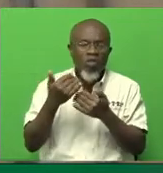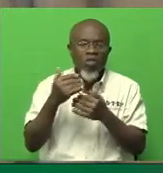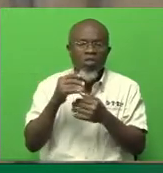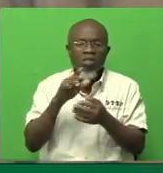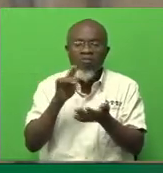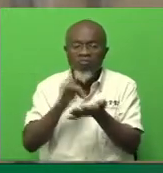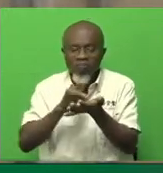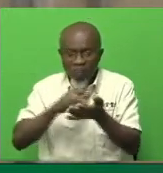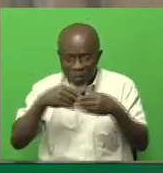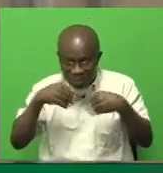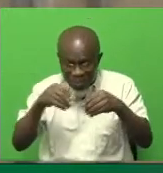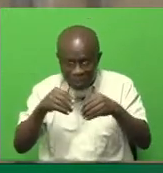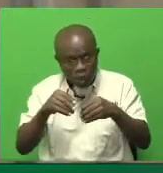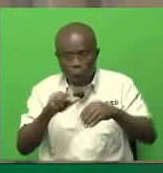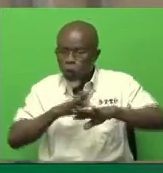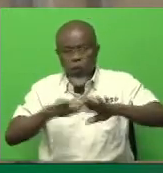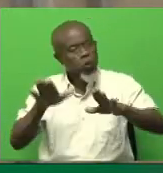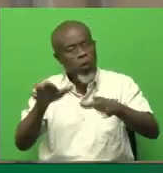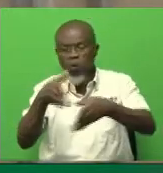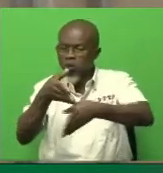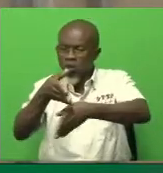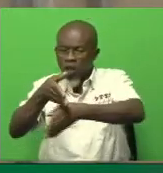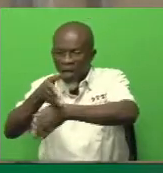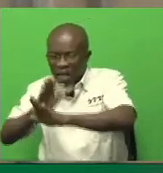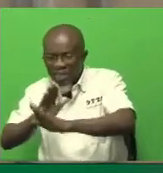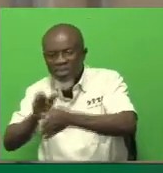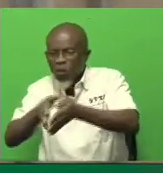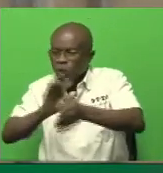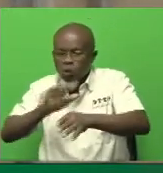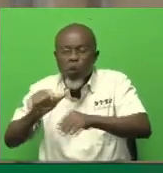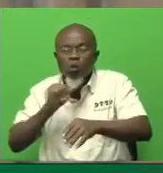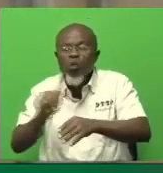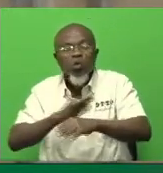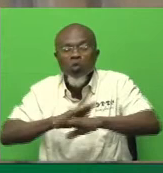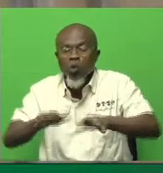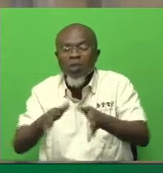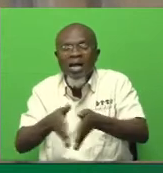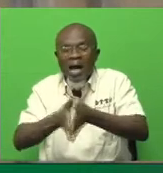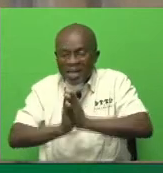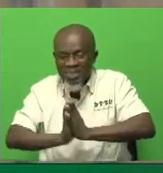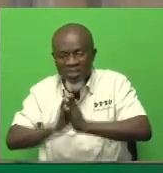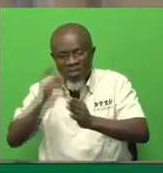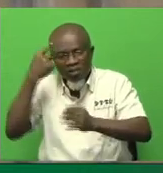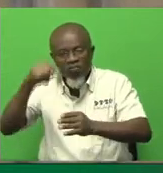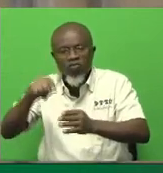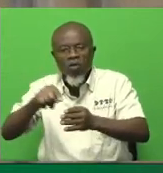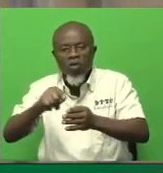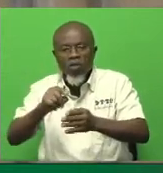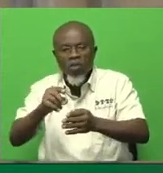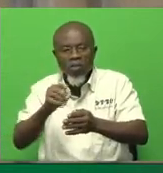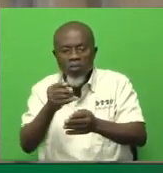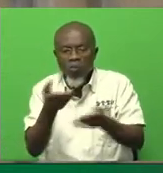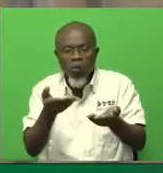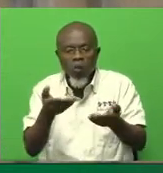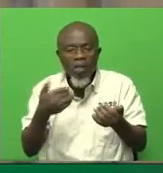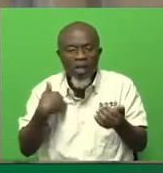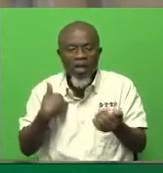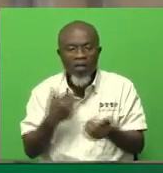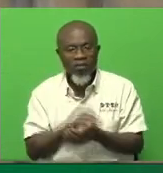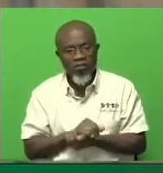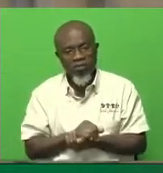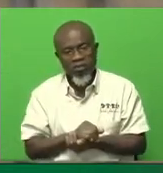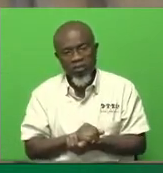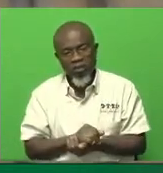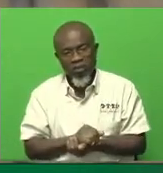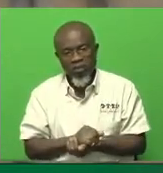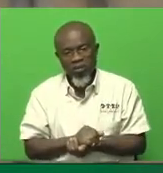order and I have proof because I was in a pharmacy one day a constituent of mine started to cost me in